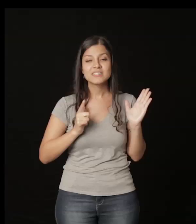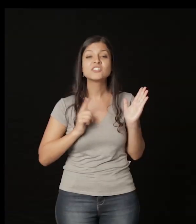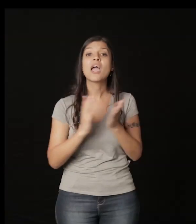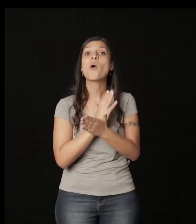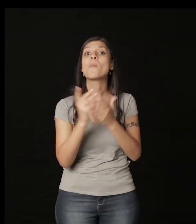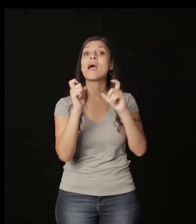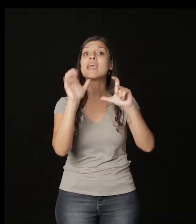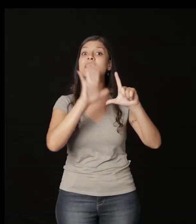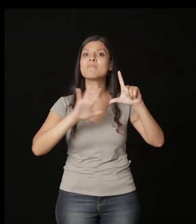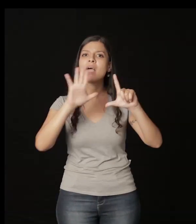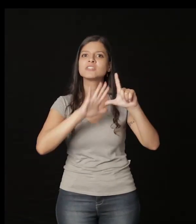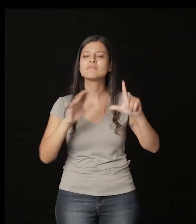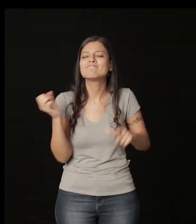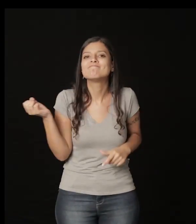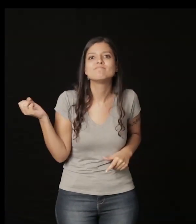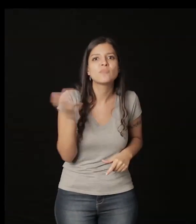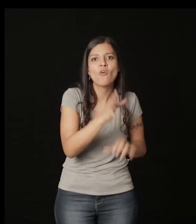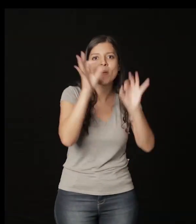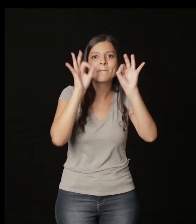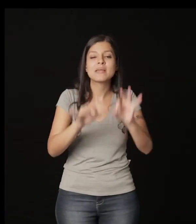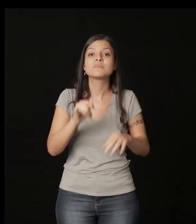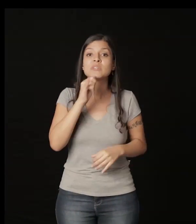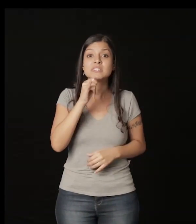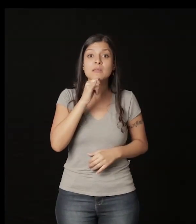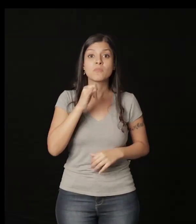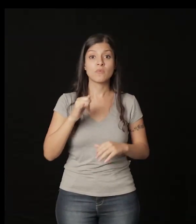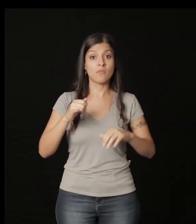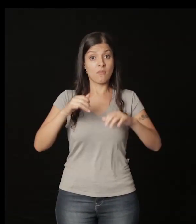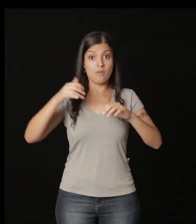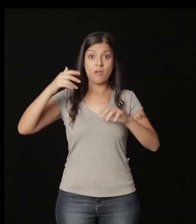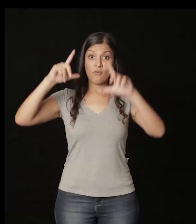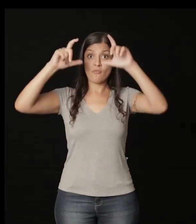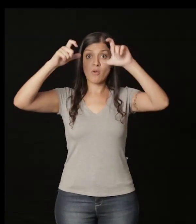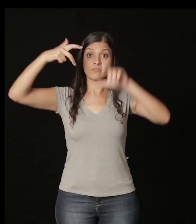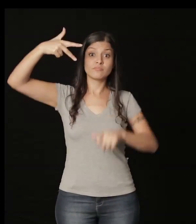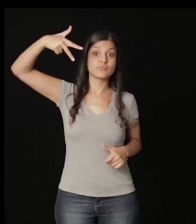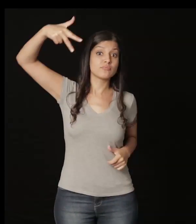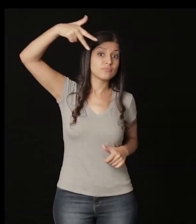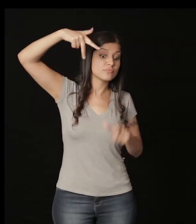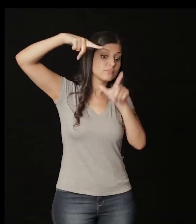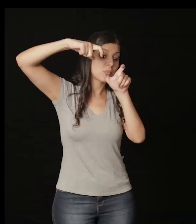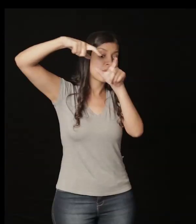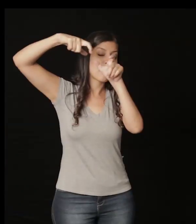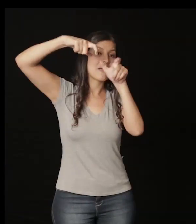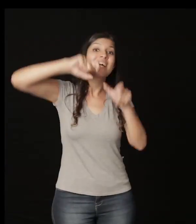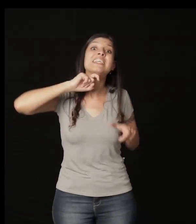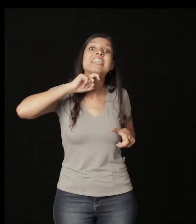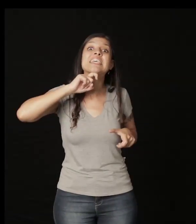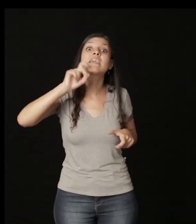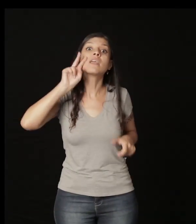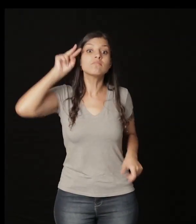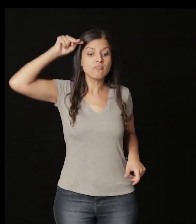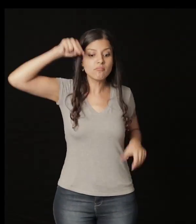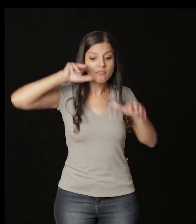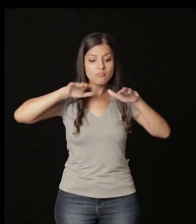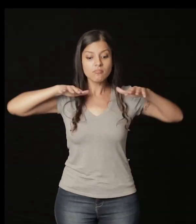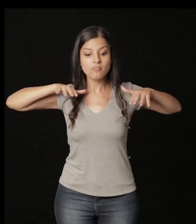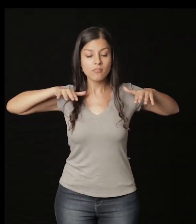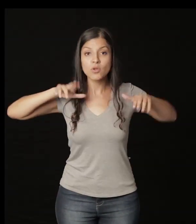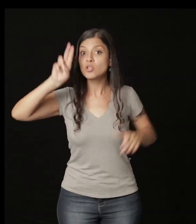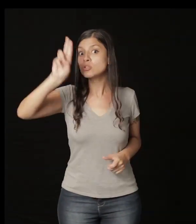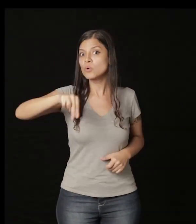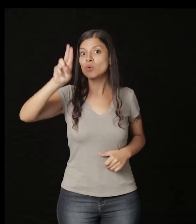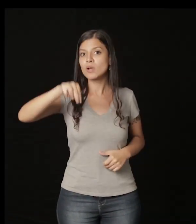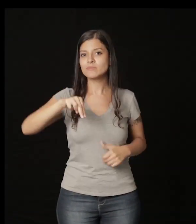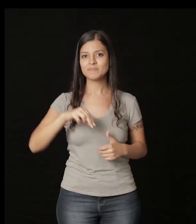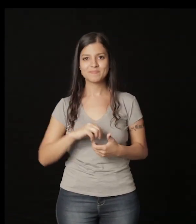certain kinds of images at that time that were extremely new, such as aerial photography. Nobody had seen the world from